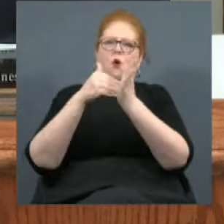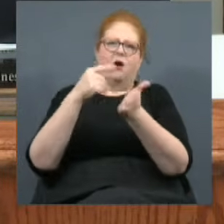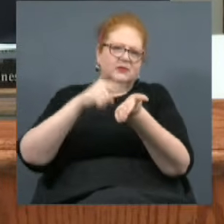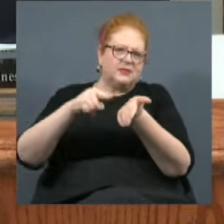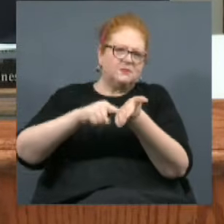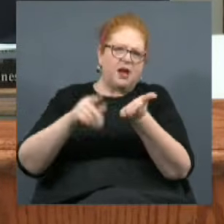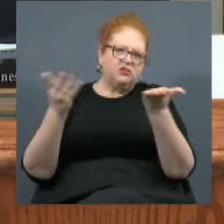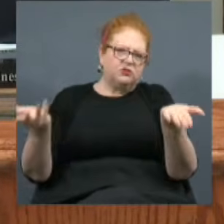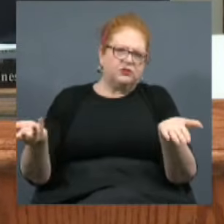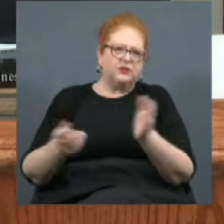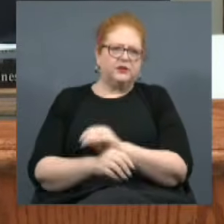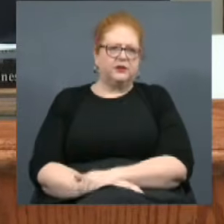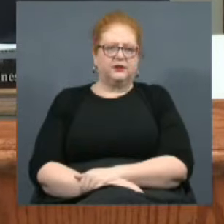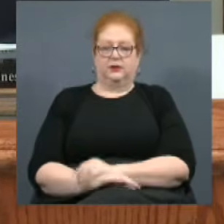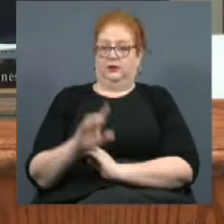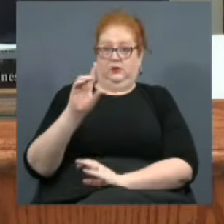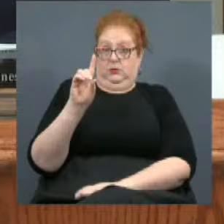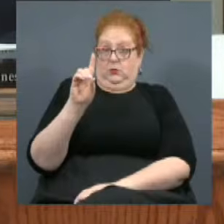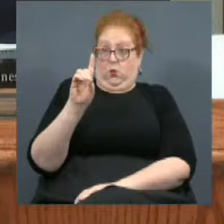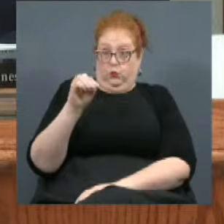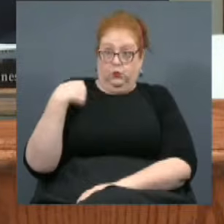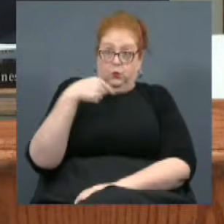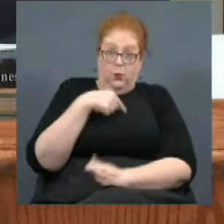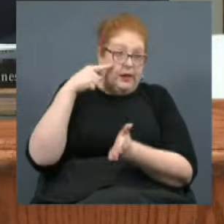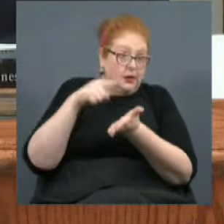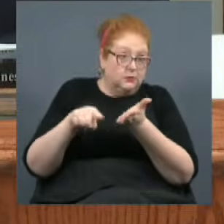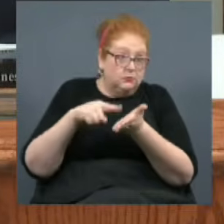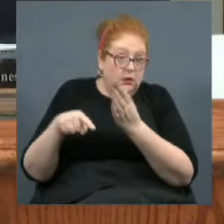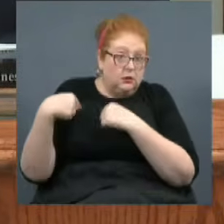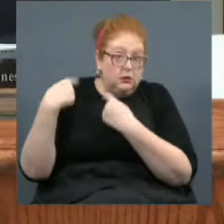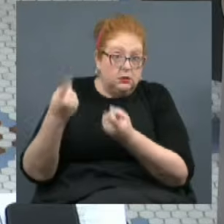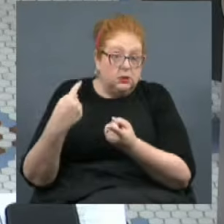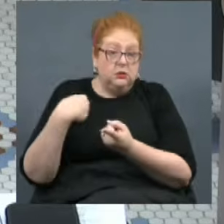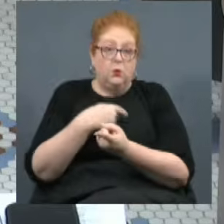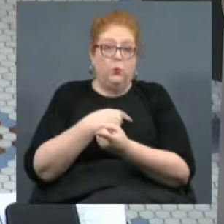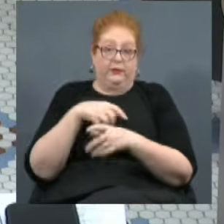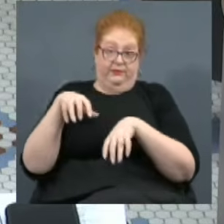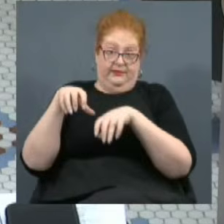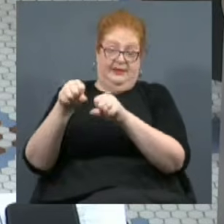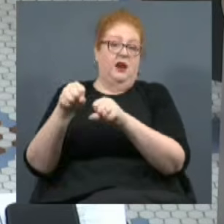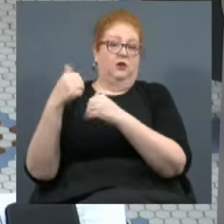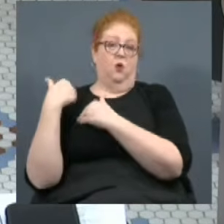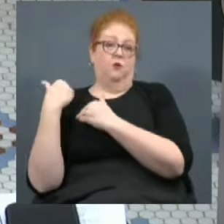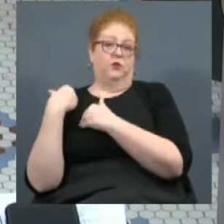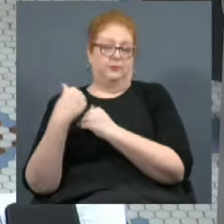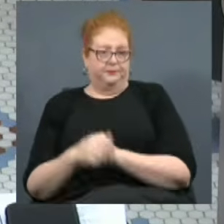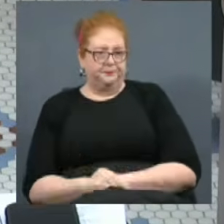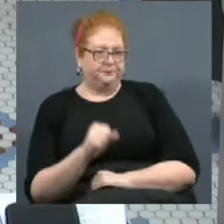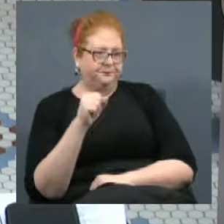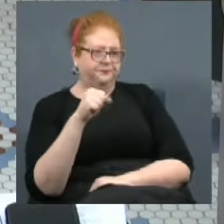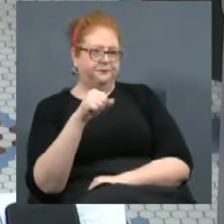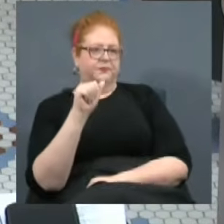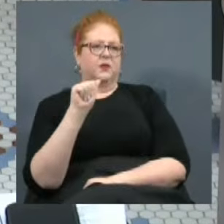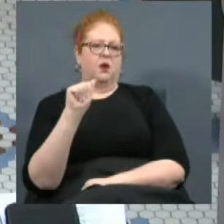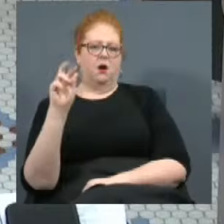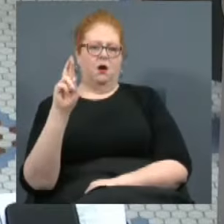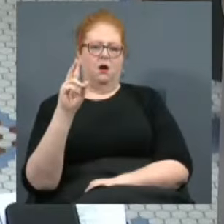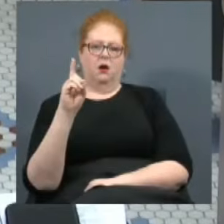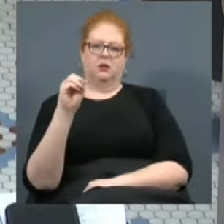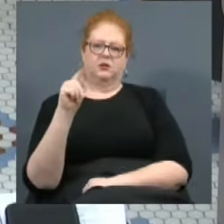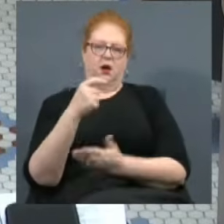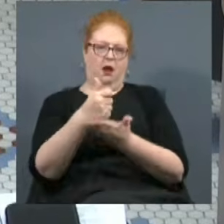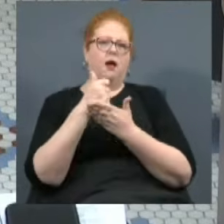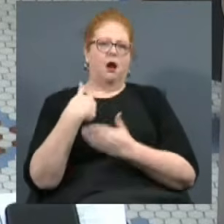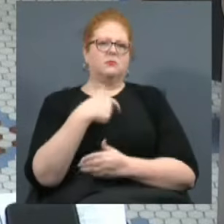I know that Or have we even inspected them since we've taken over? yes, so RDOT has helped us with the inspection of